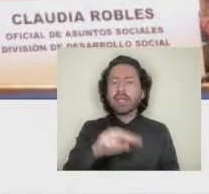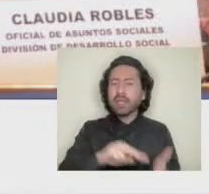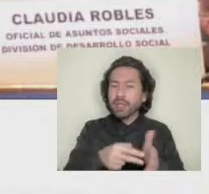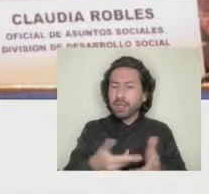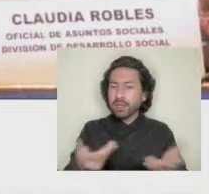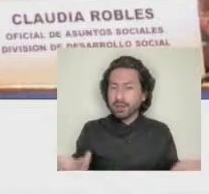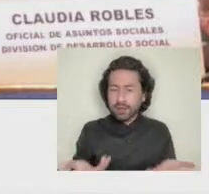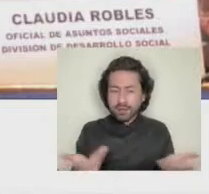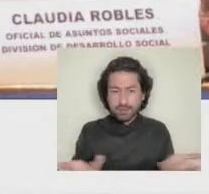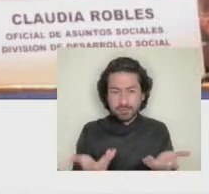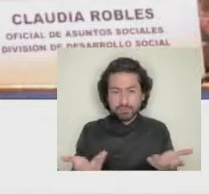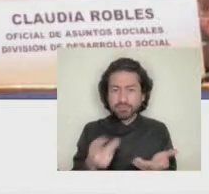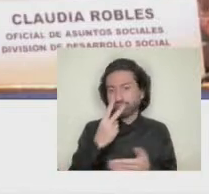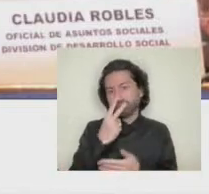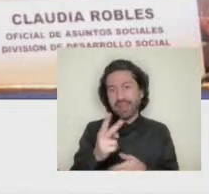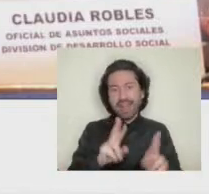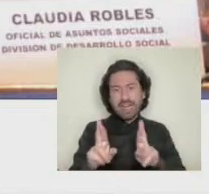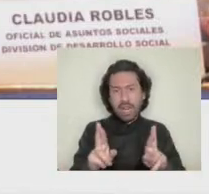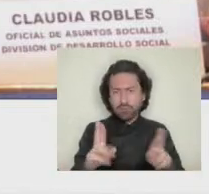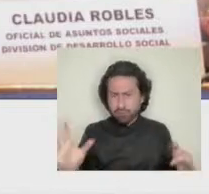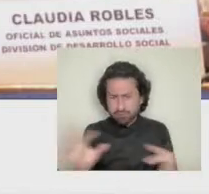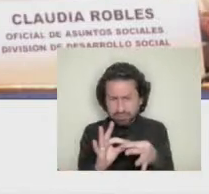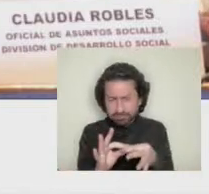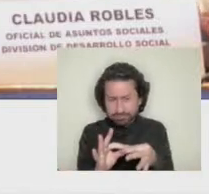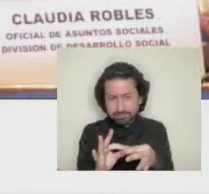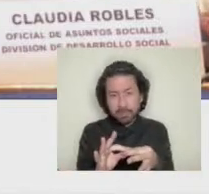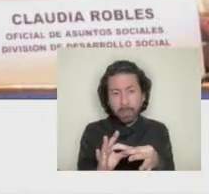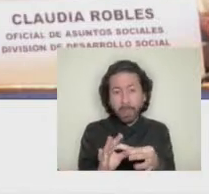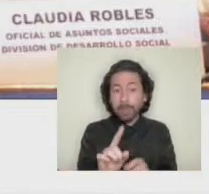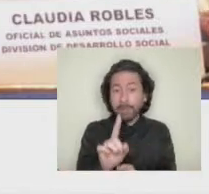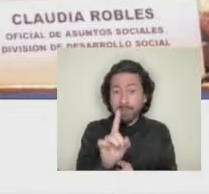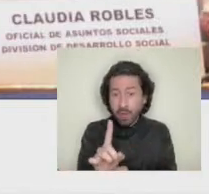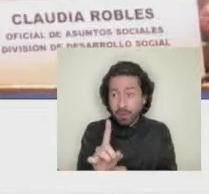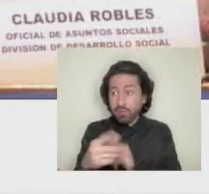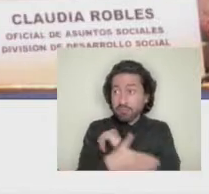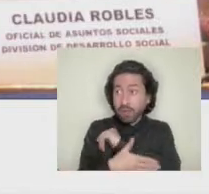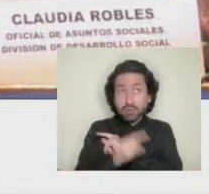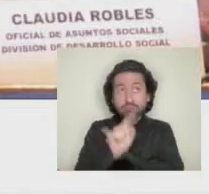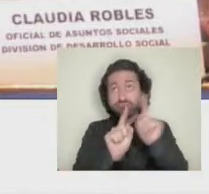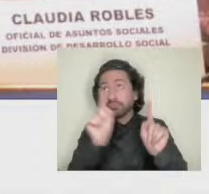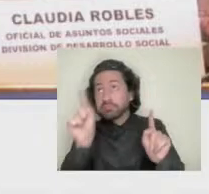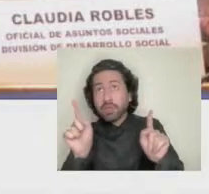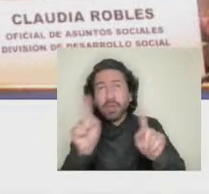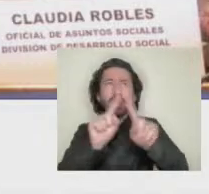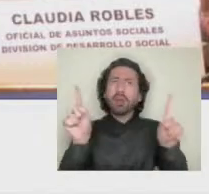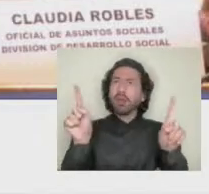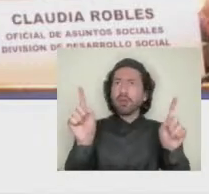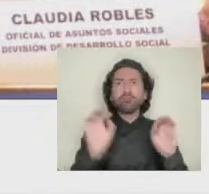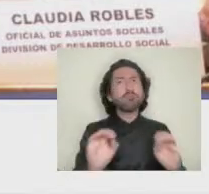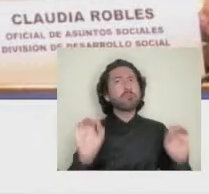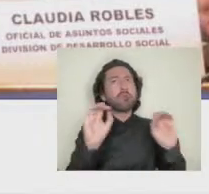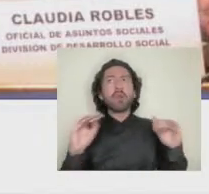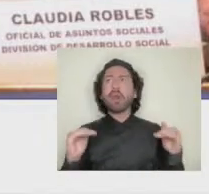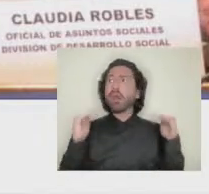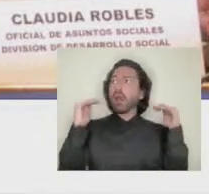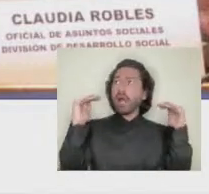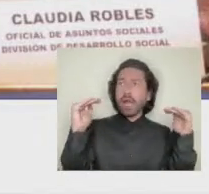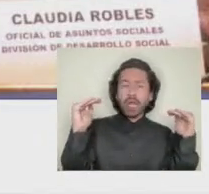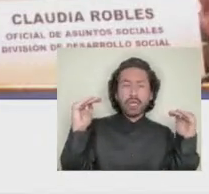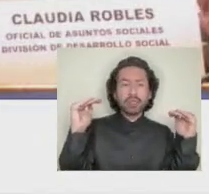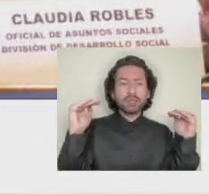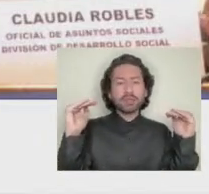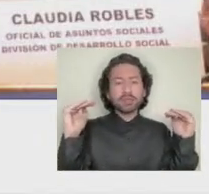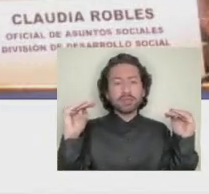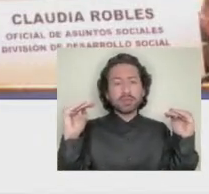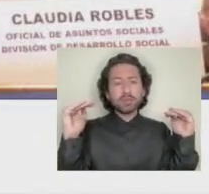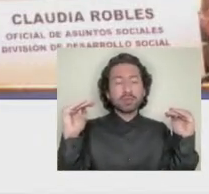here is that we find a close relationship here. But even in countries that lack higher